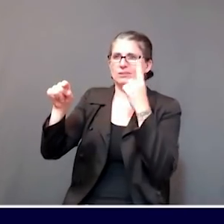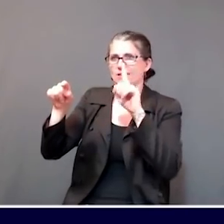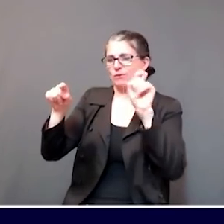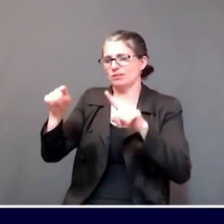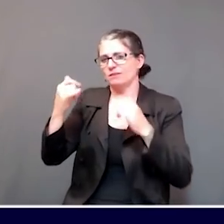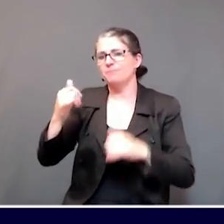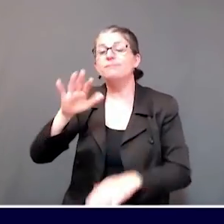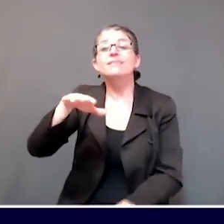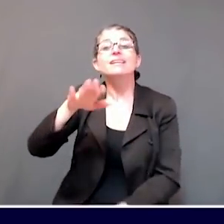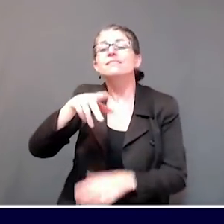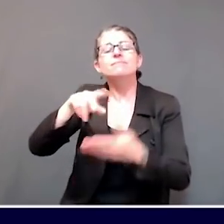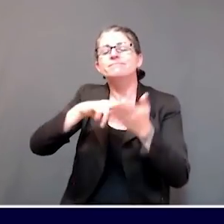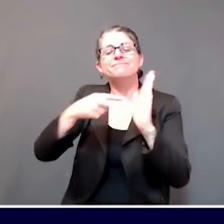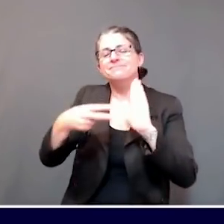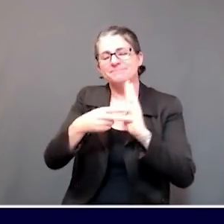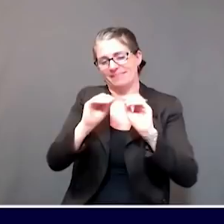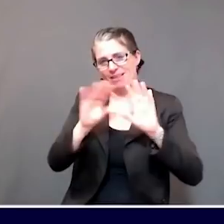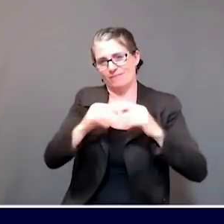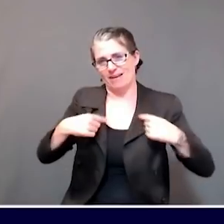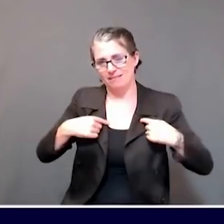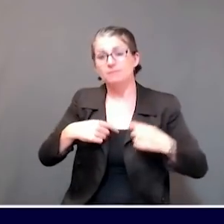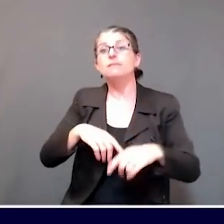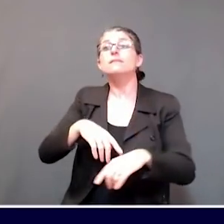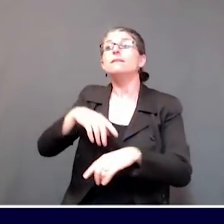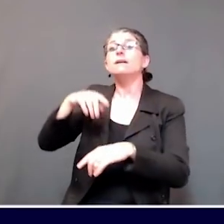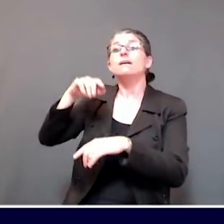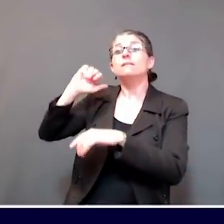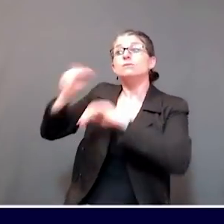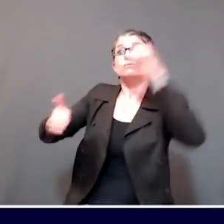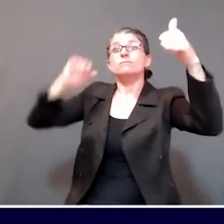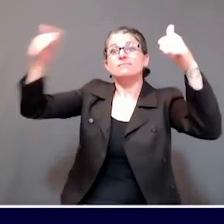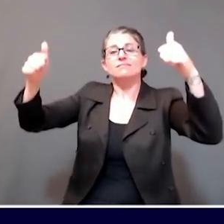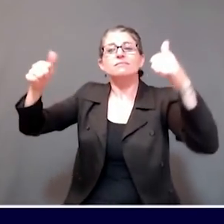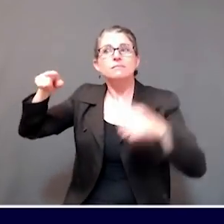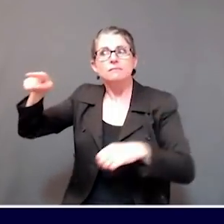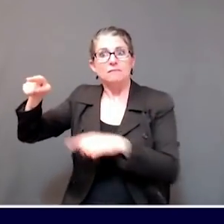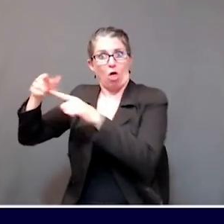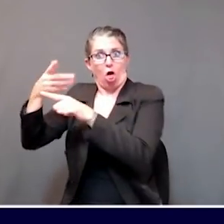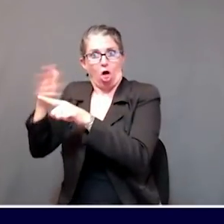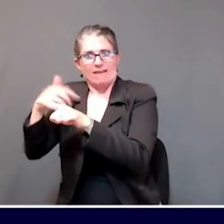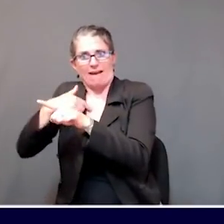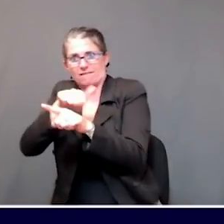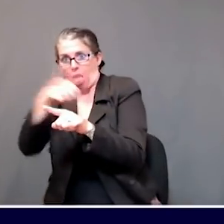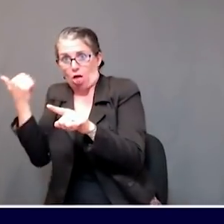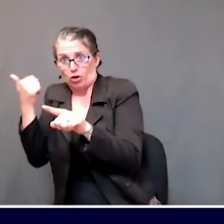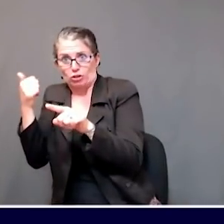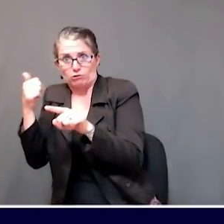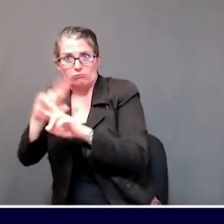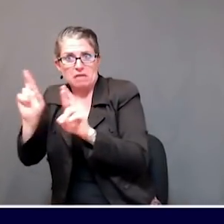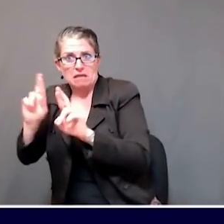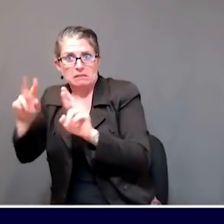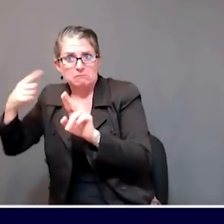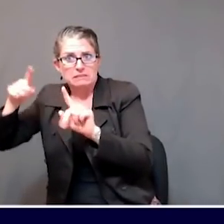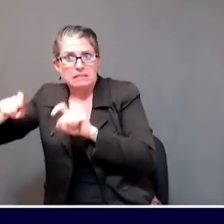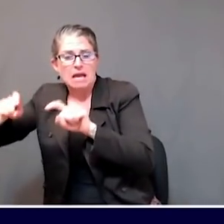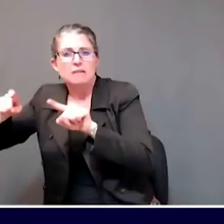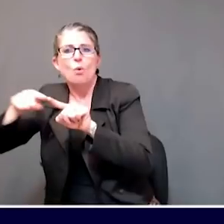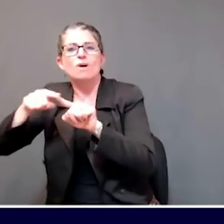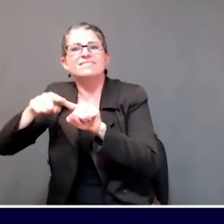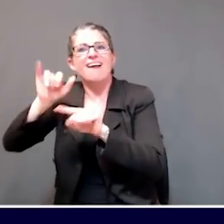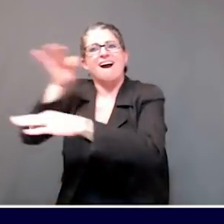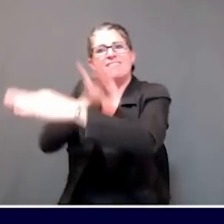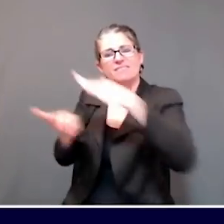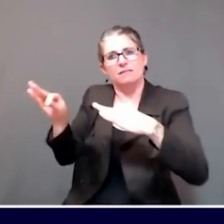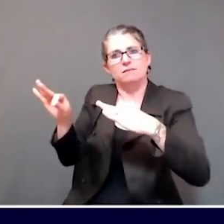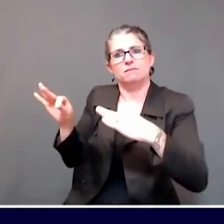behind me. So all of the organizations that we're working with exist. They're not new organizations coming to the state of Maine or being developed